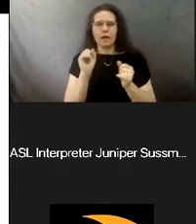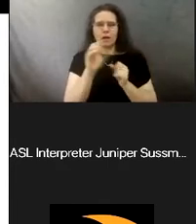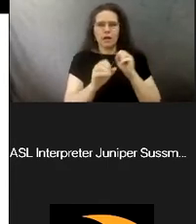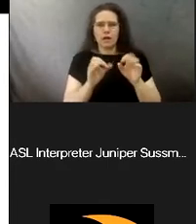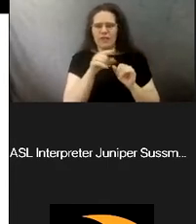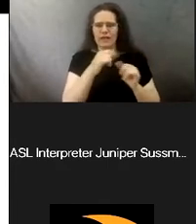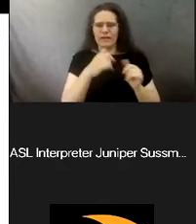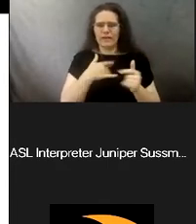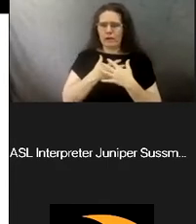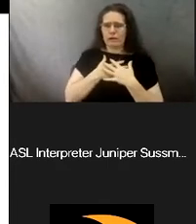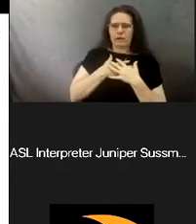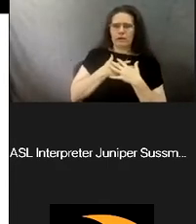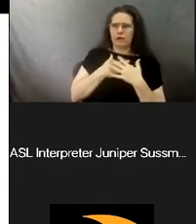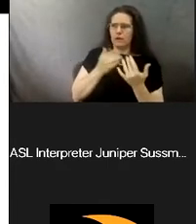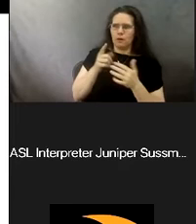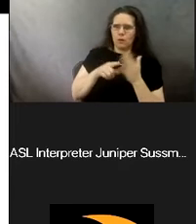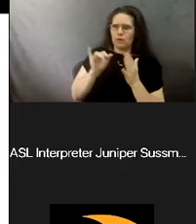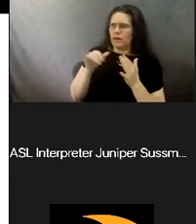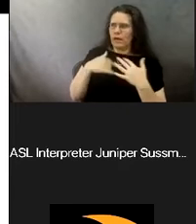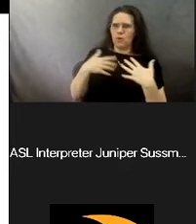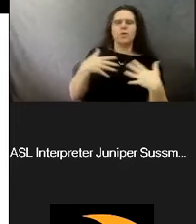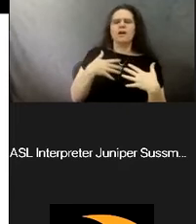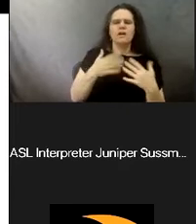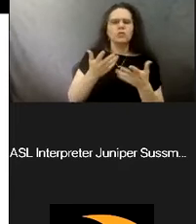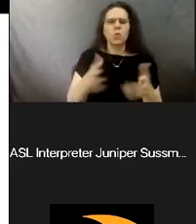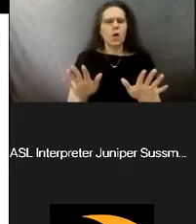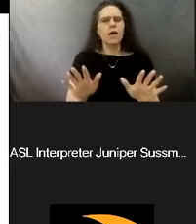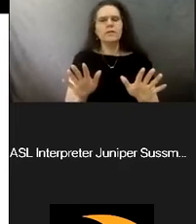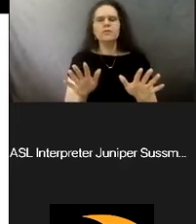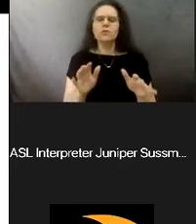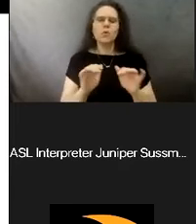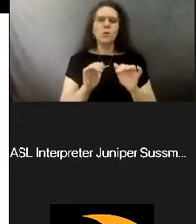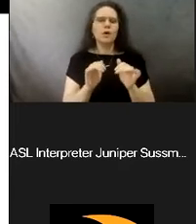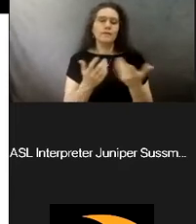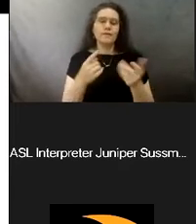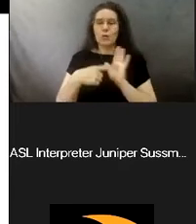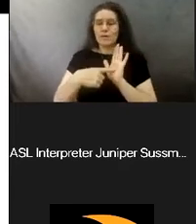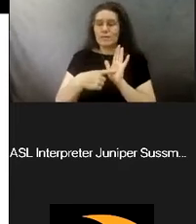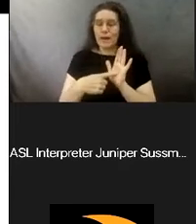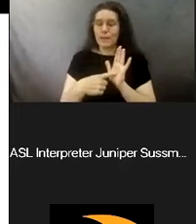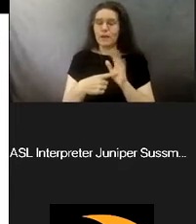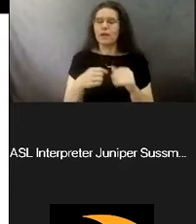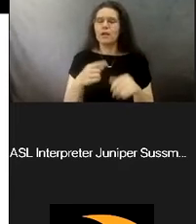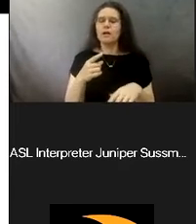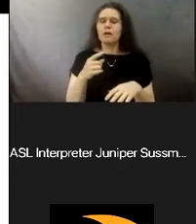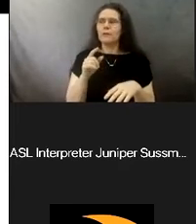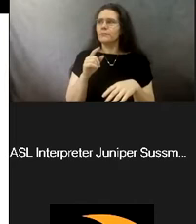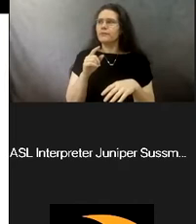the defensive. So different things that could easily put people on the defensive are words